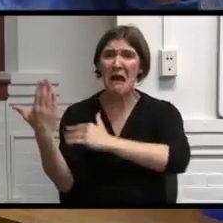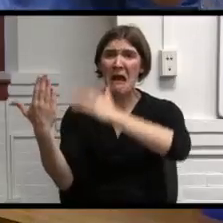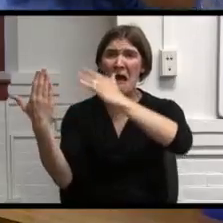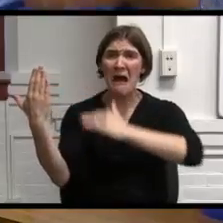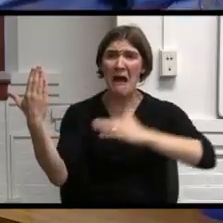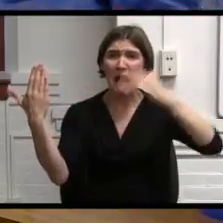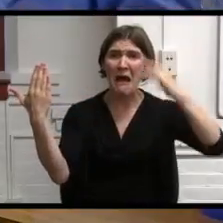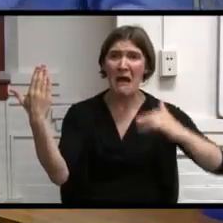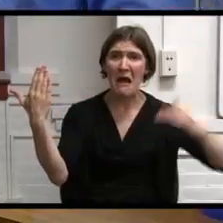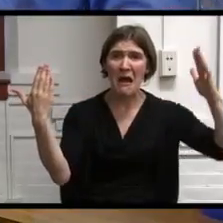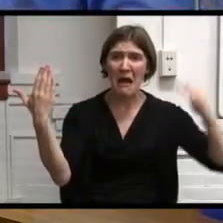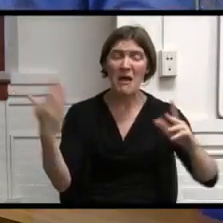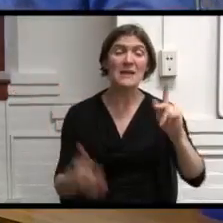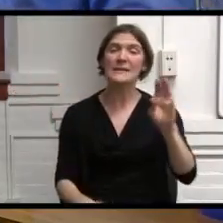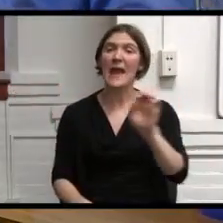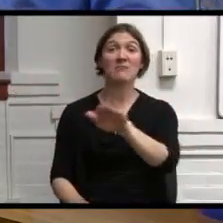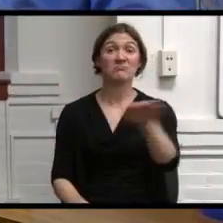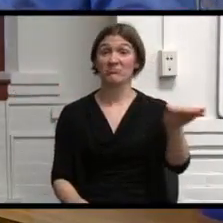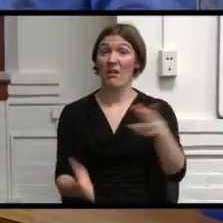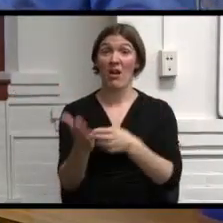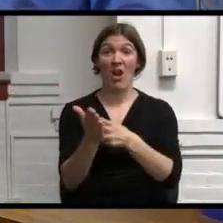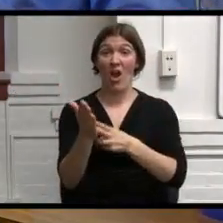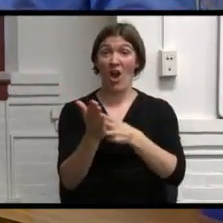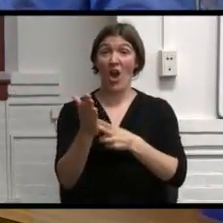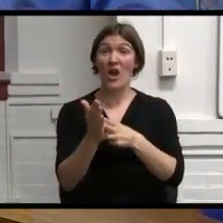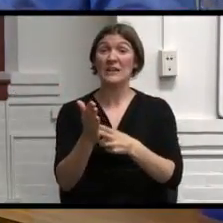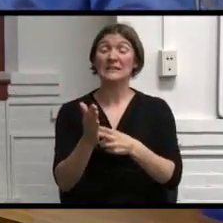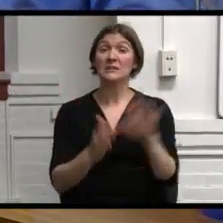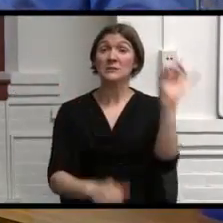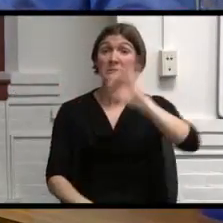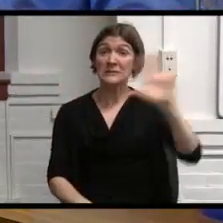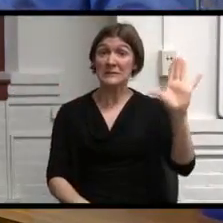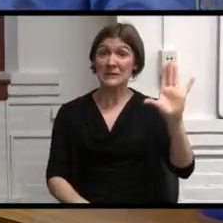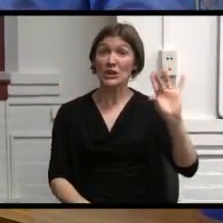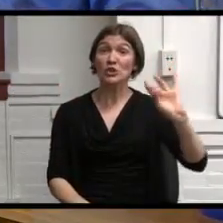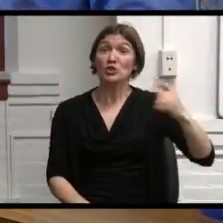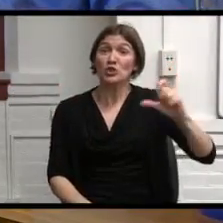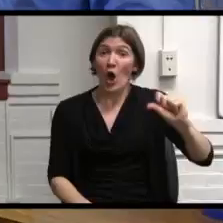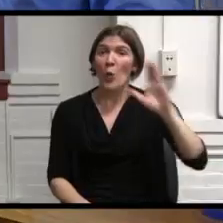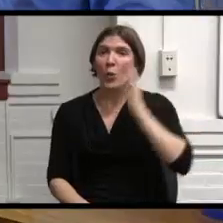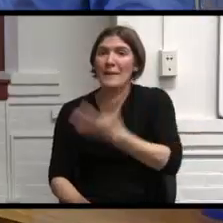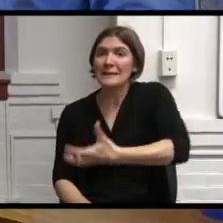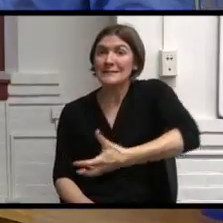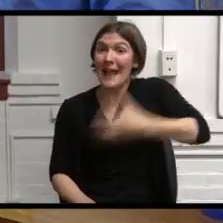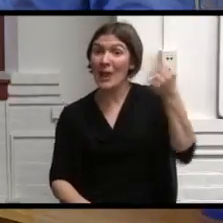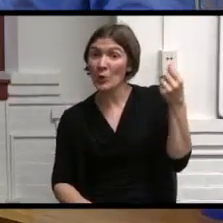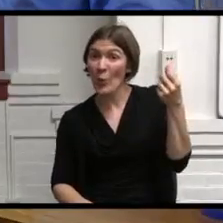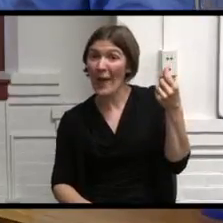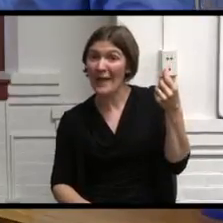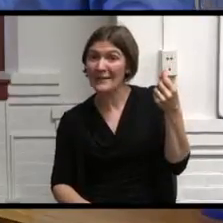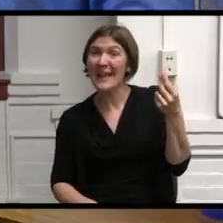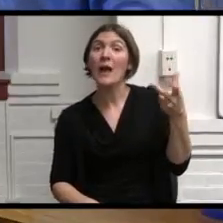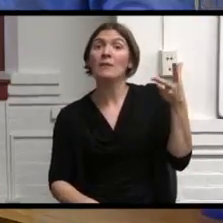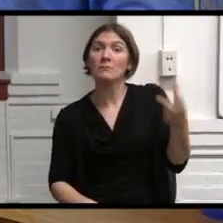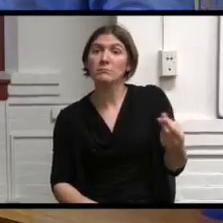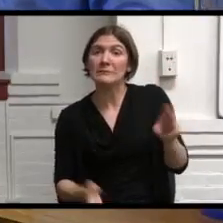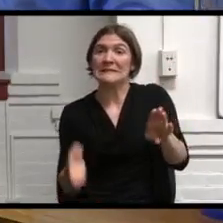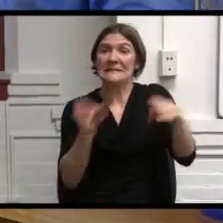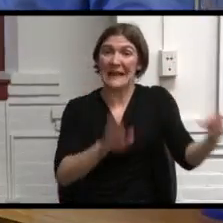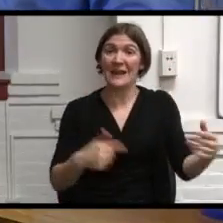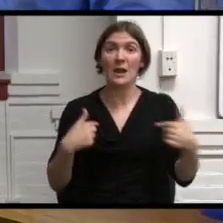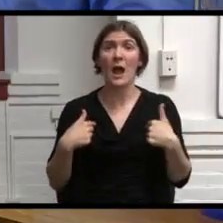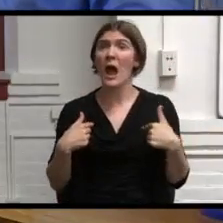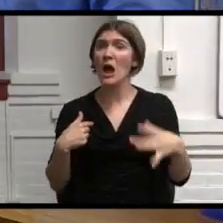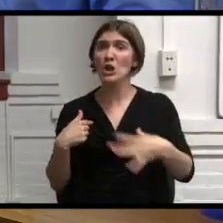this every single year. Yes, you The do. ultimate extreme punishment is that the dog is taken away from the owner and euthanized. And of course, I have